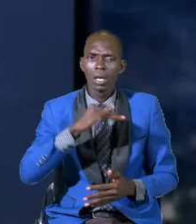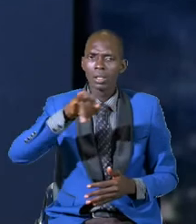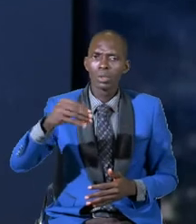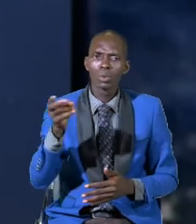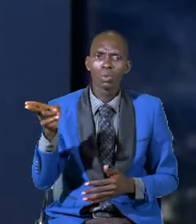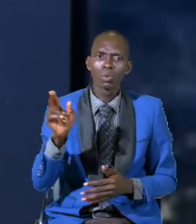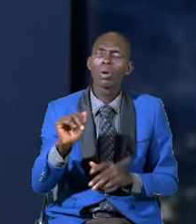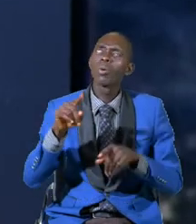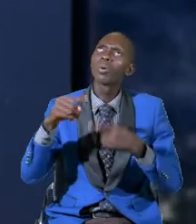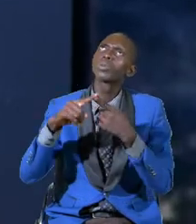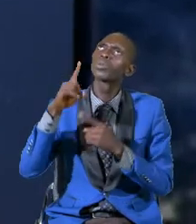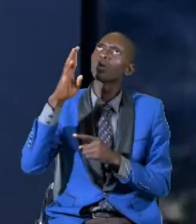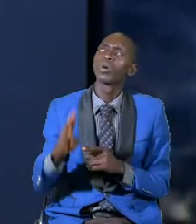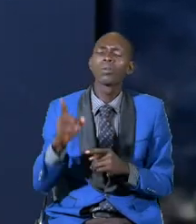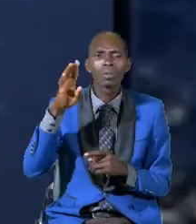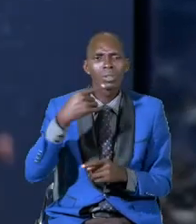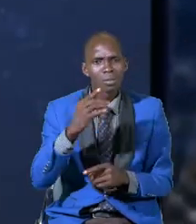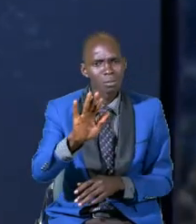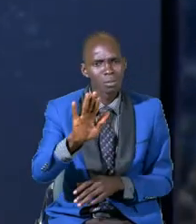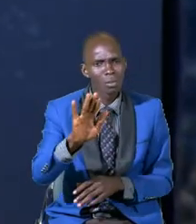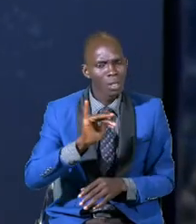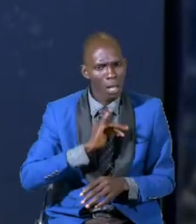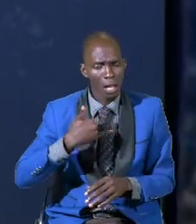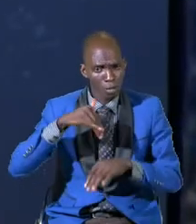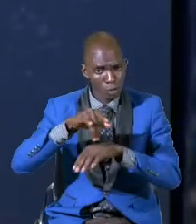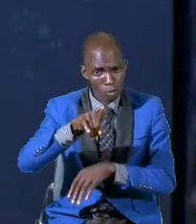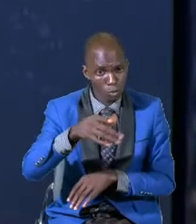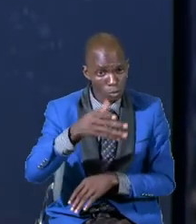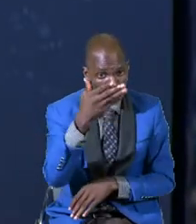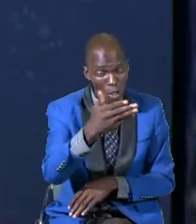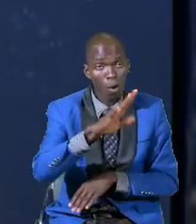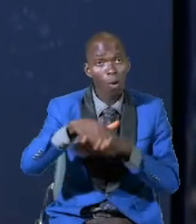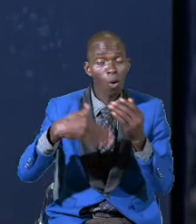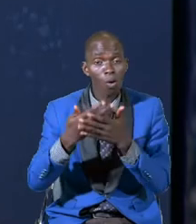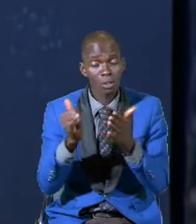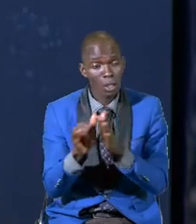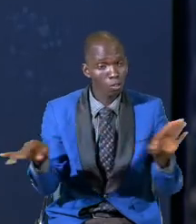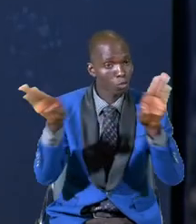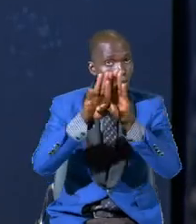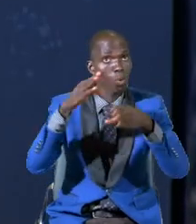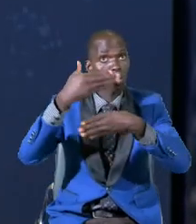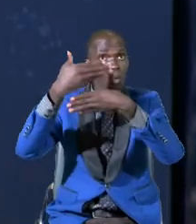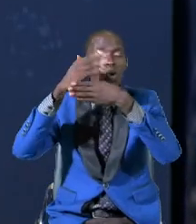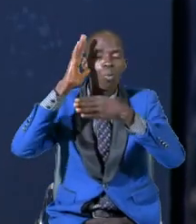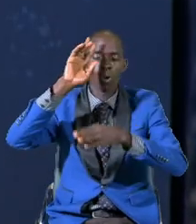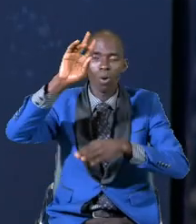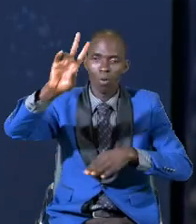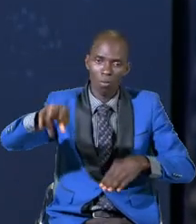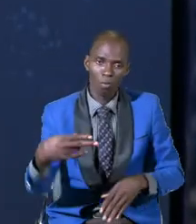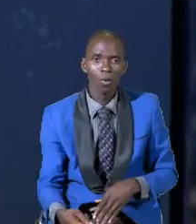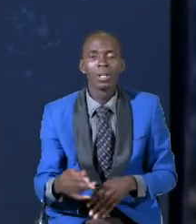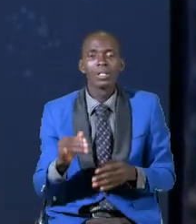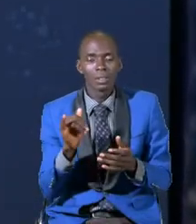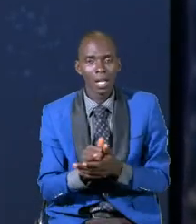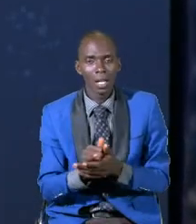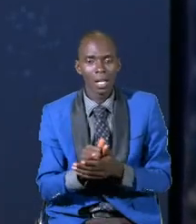I've sent you there. All the walls will come down. All the walls that bar you and debar you and